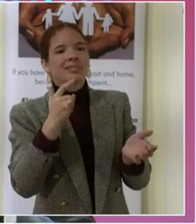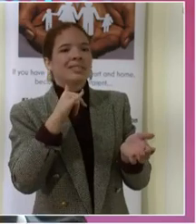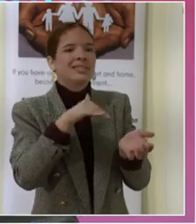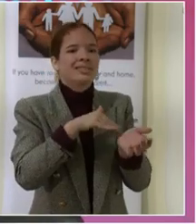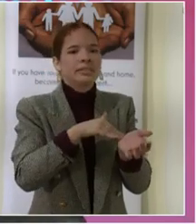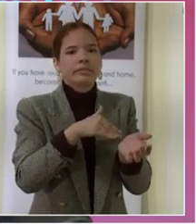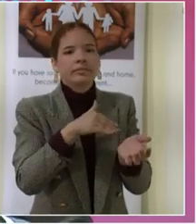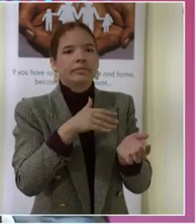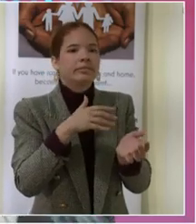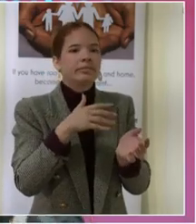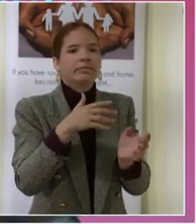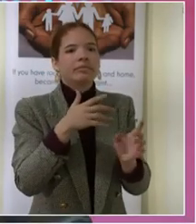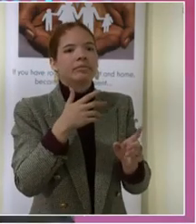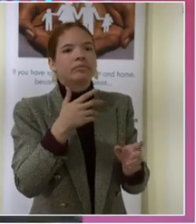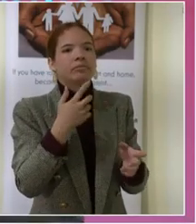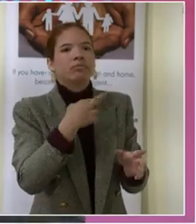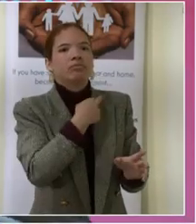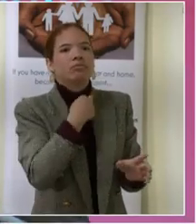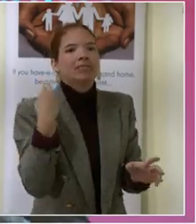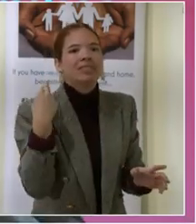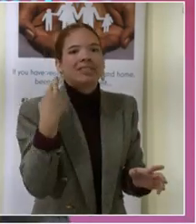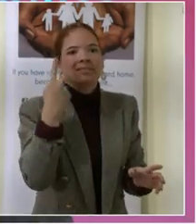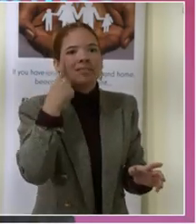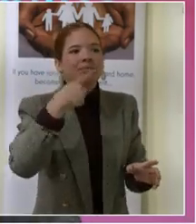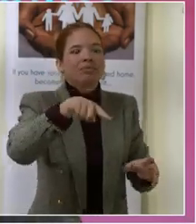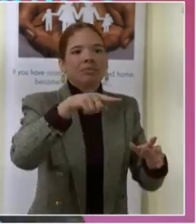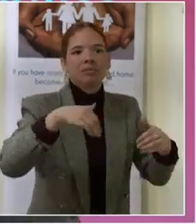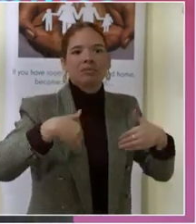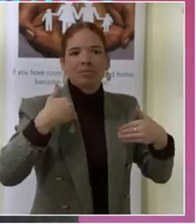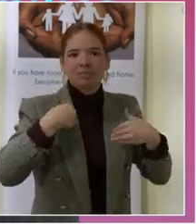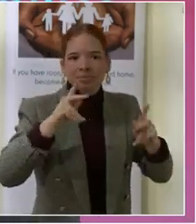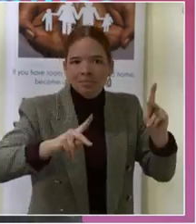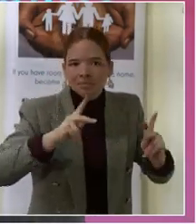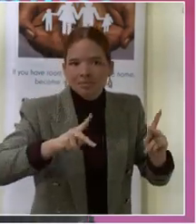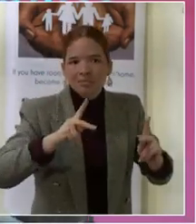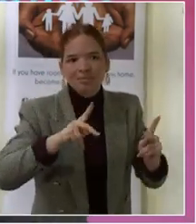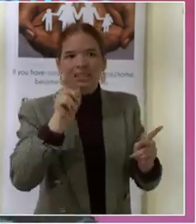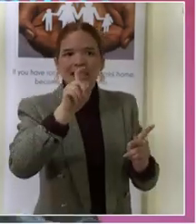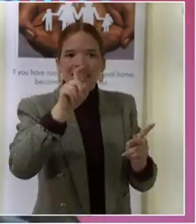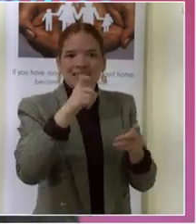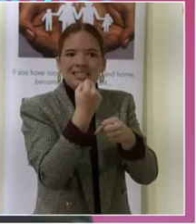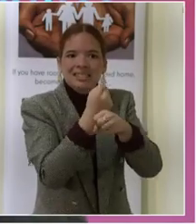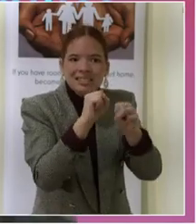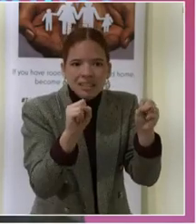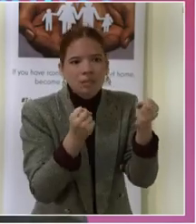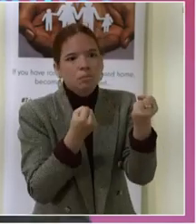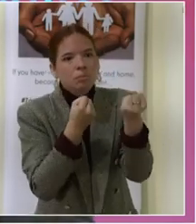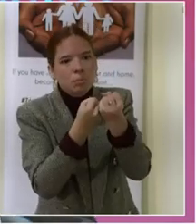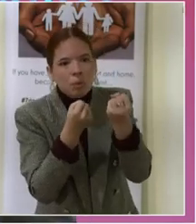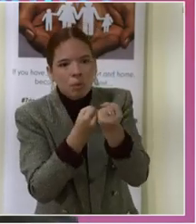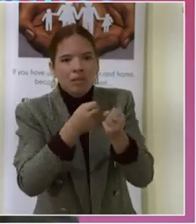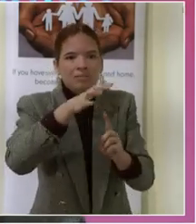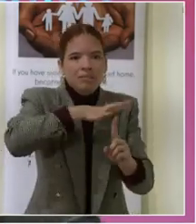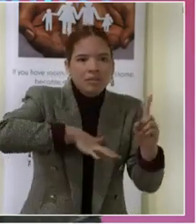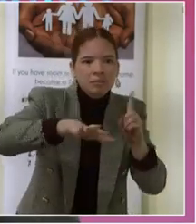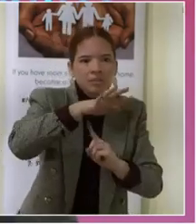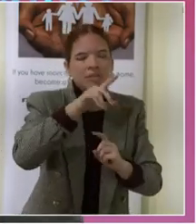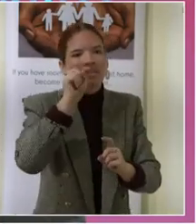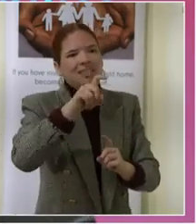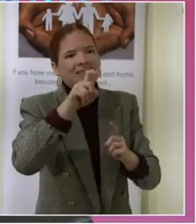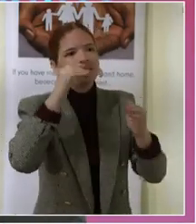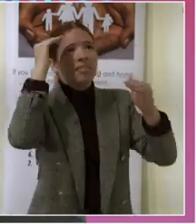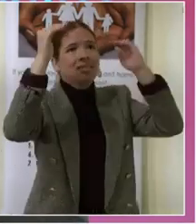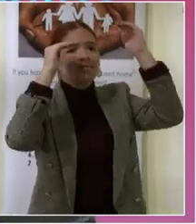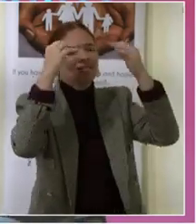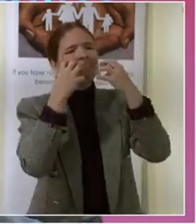to address those risk factors, certain things need to happen, right? They need to be in a safe and supportive environment. They need to be around caring adults. They need to have structured activities